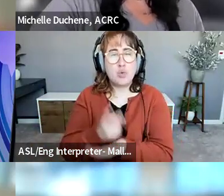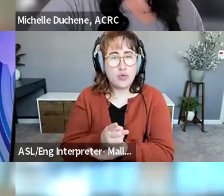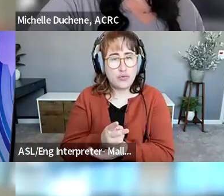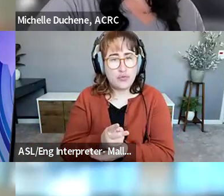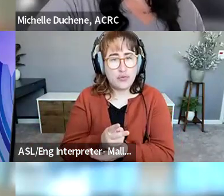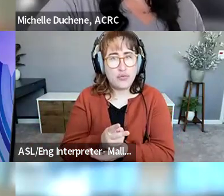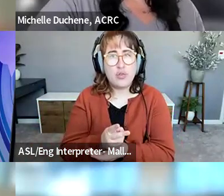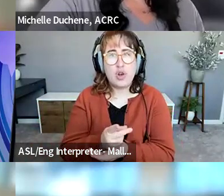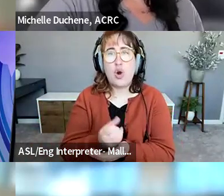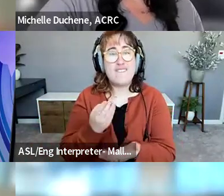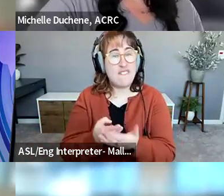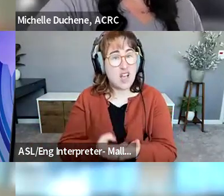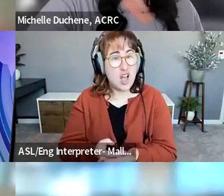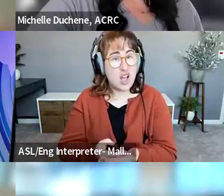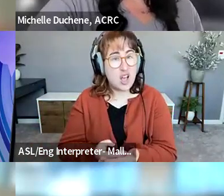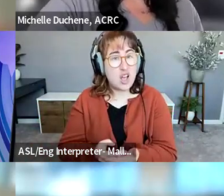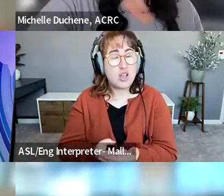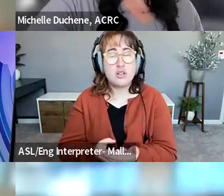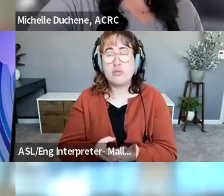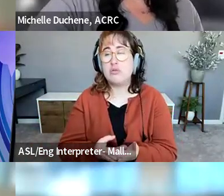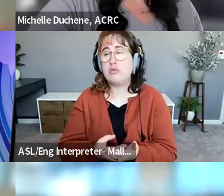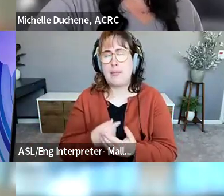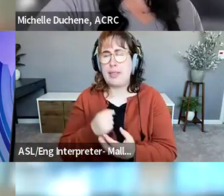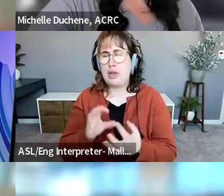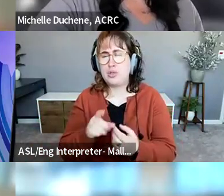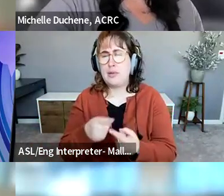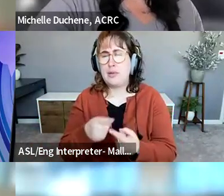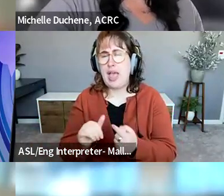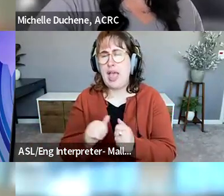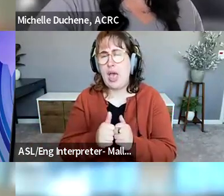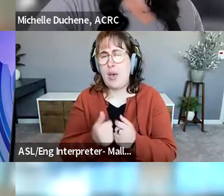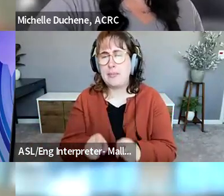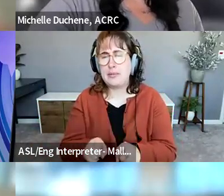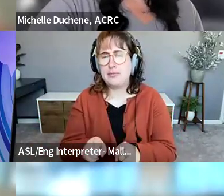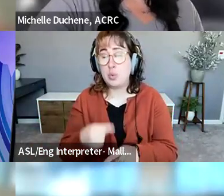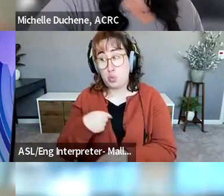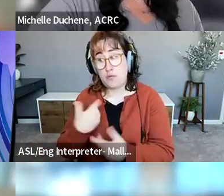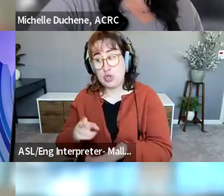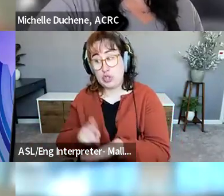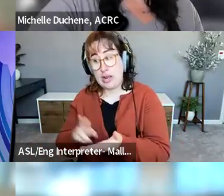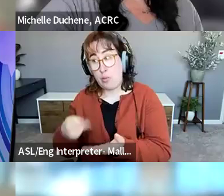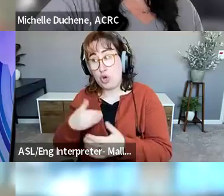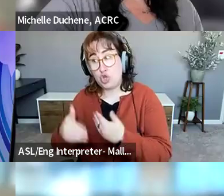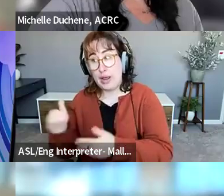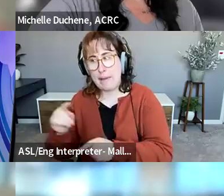like verify that? Or I'm a little confused of how that happens, I guess. I mean, we are signed up and we're doing it, but